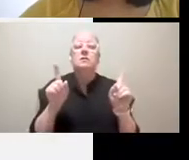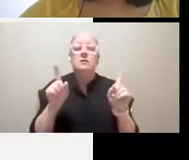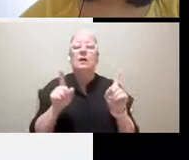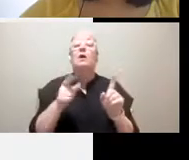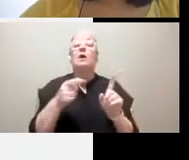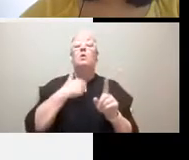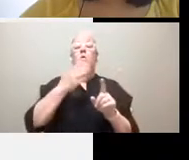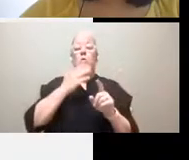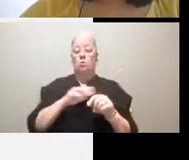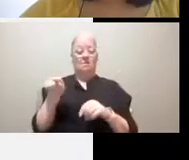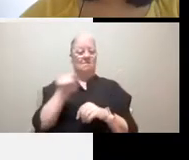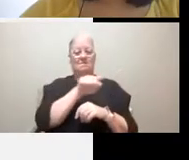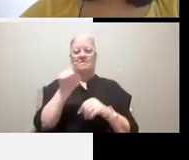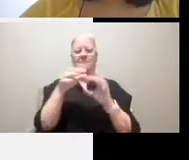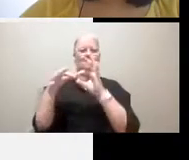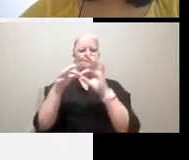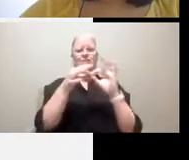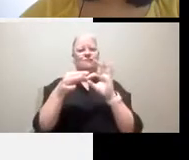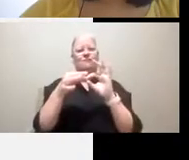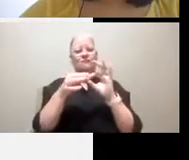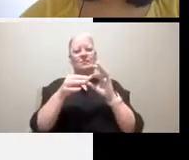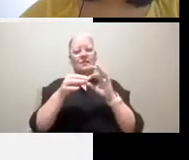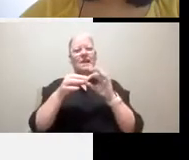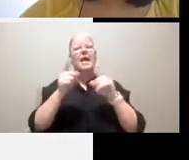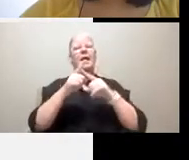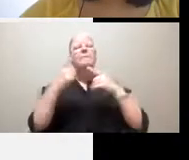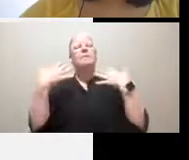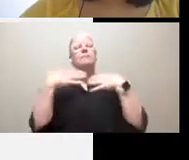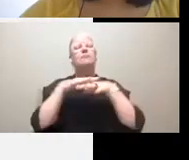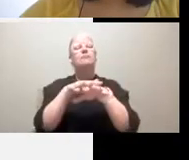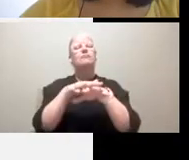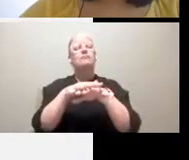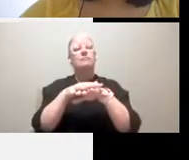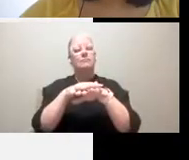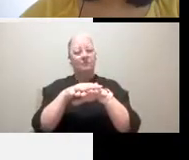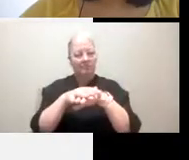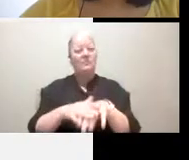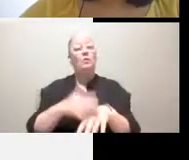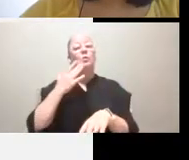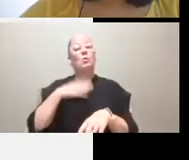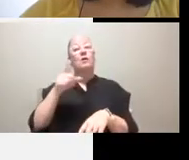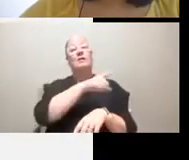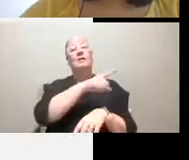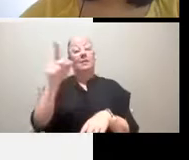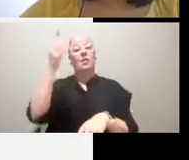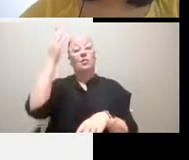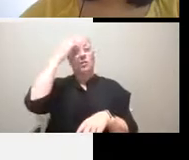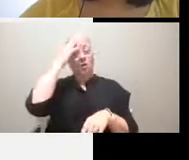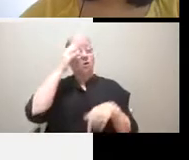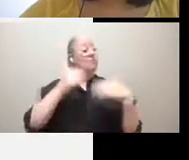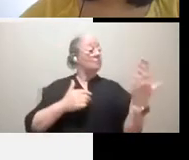contradict, and also people really understand them very well and able to use both of these policies.